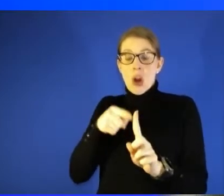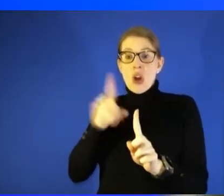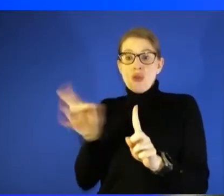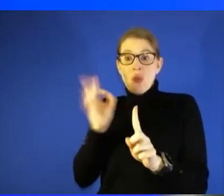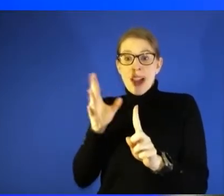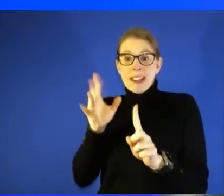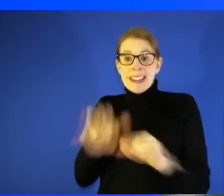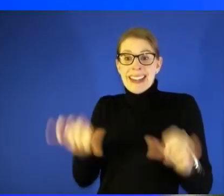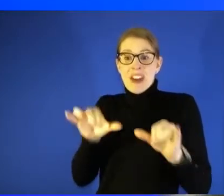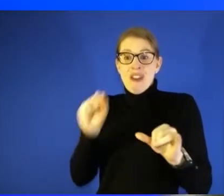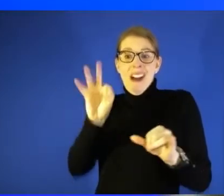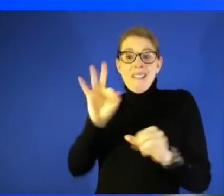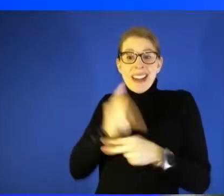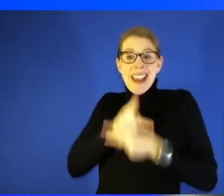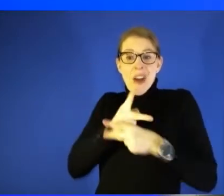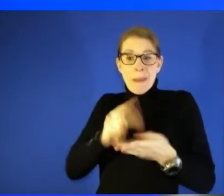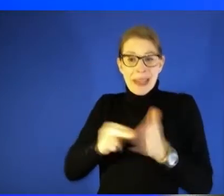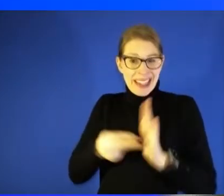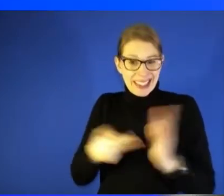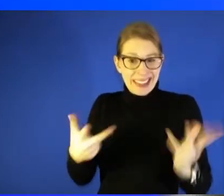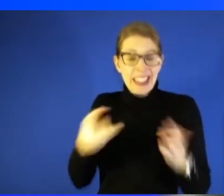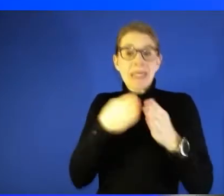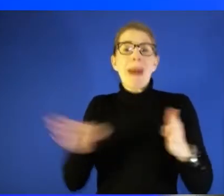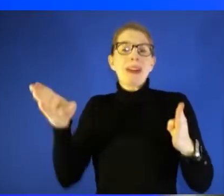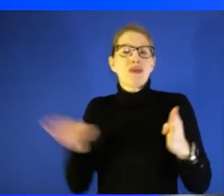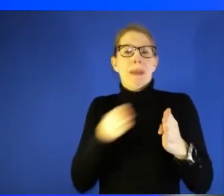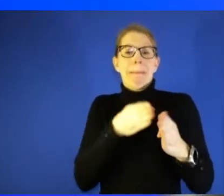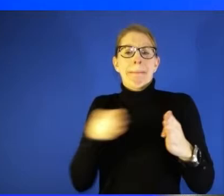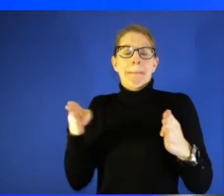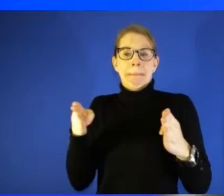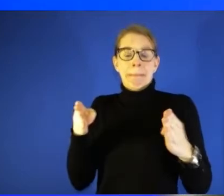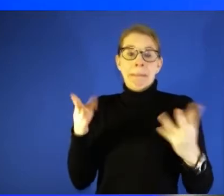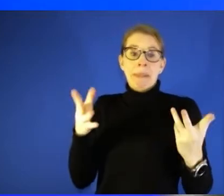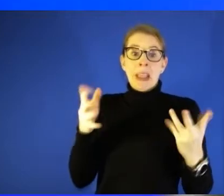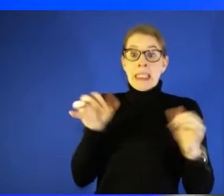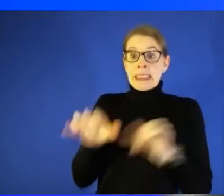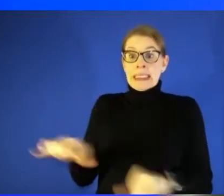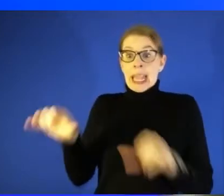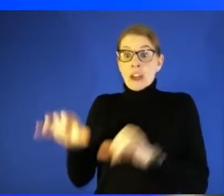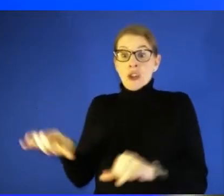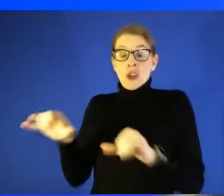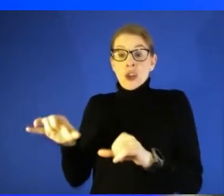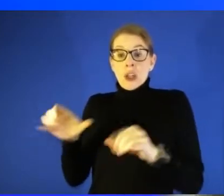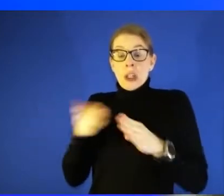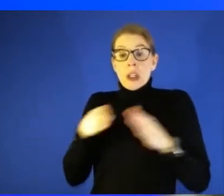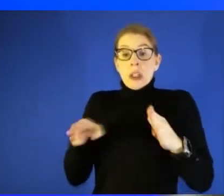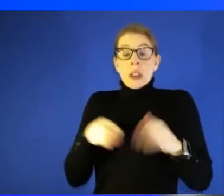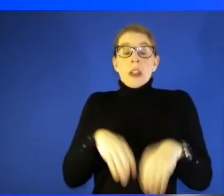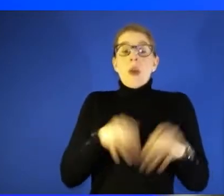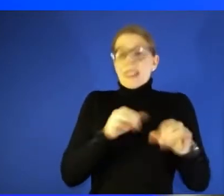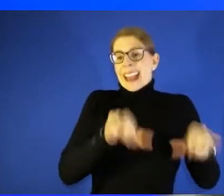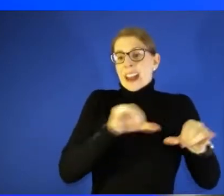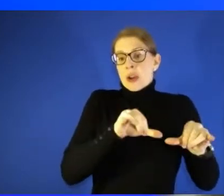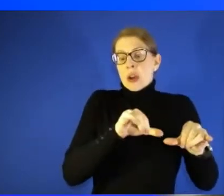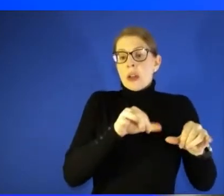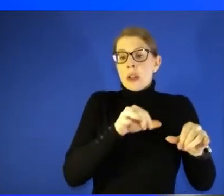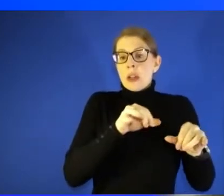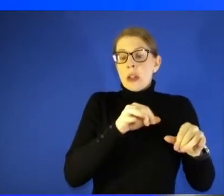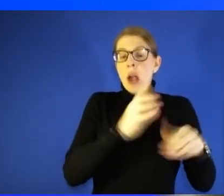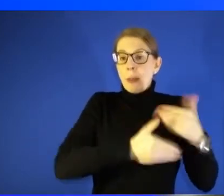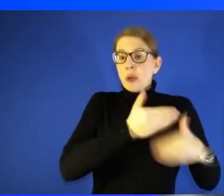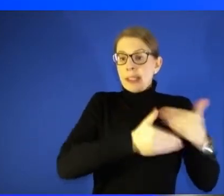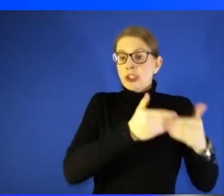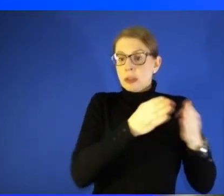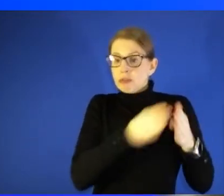And so we, I think there's kind of standard operations. And then once you're not doing your standard operations, there's